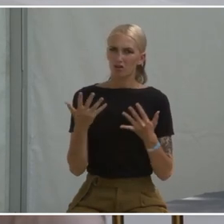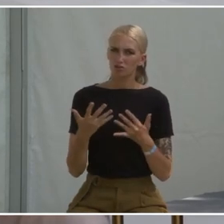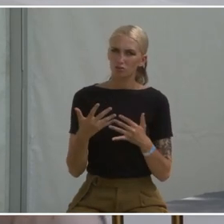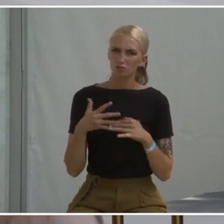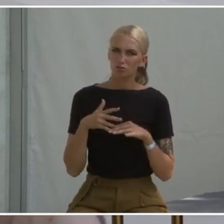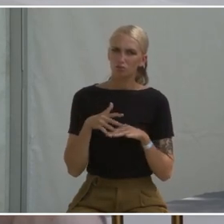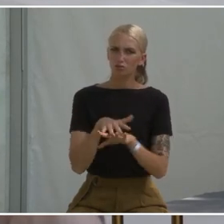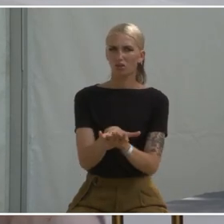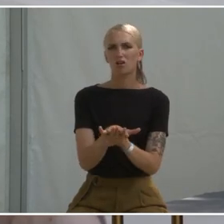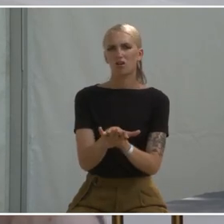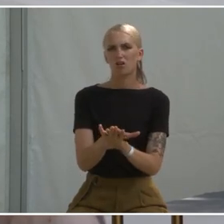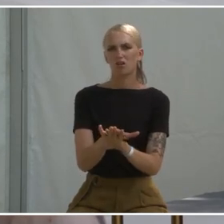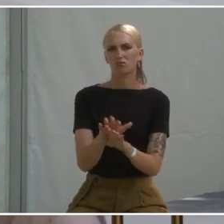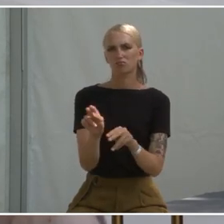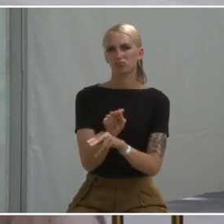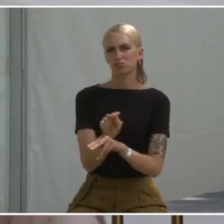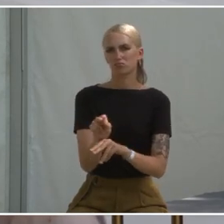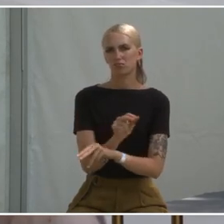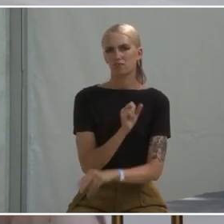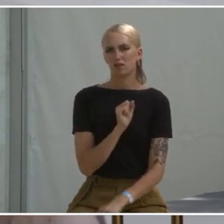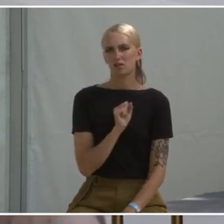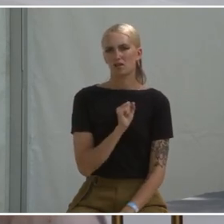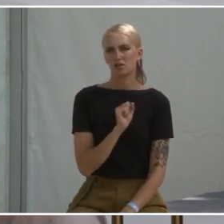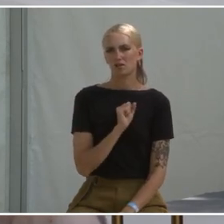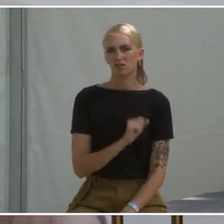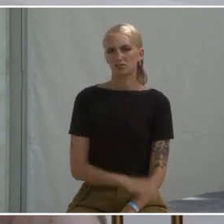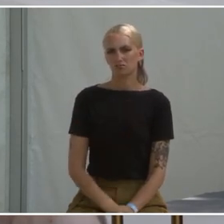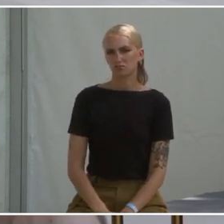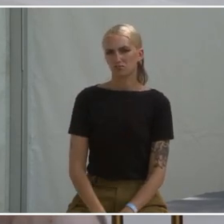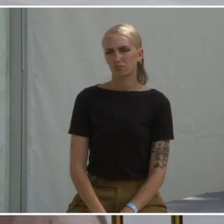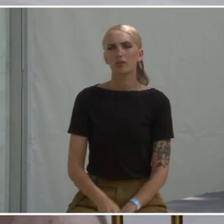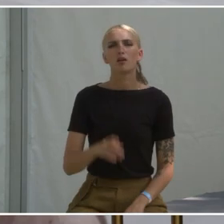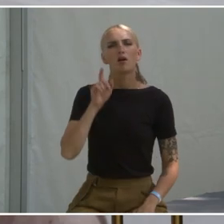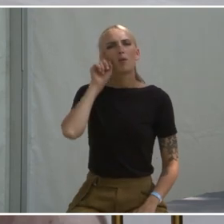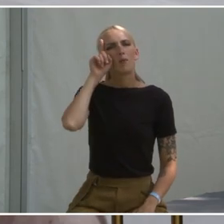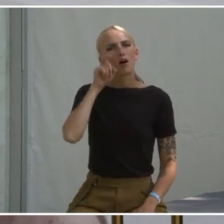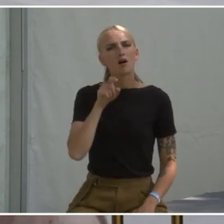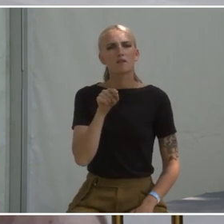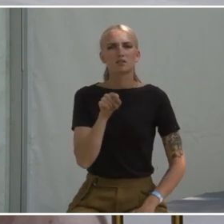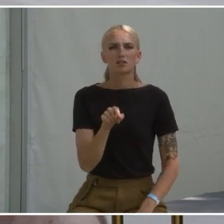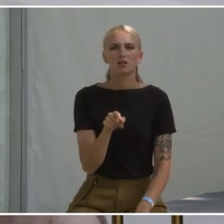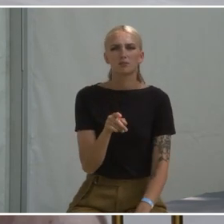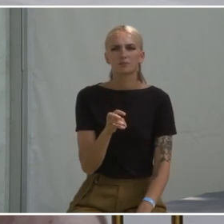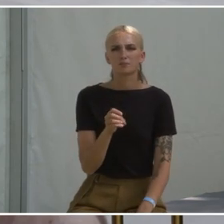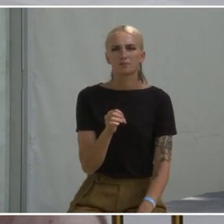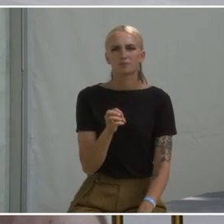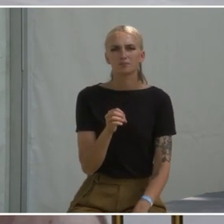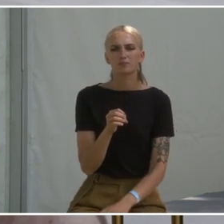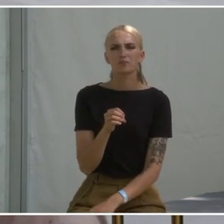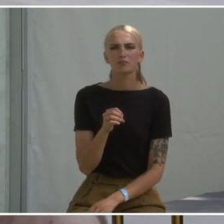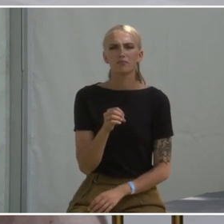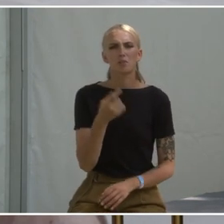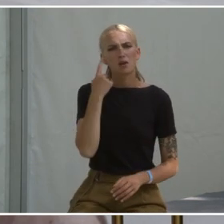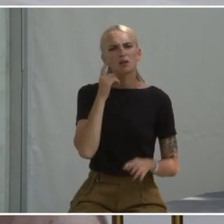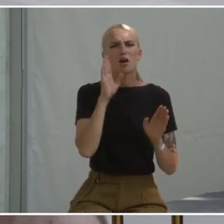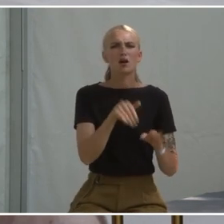look at the structure, and I think really the problem is if you leave the questions to the young ones